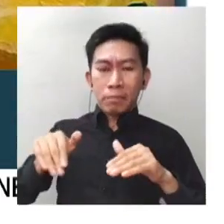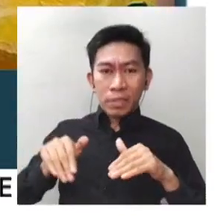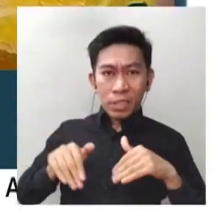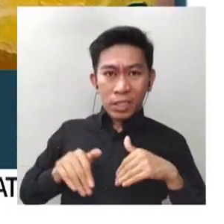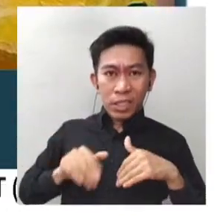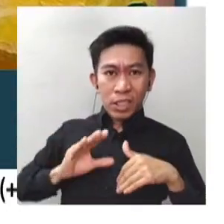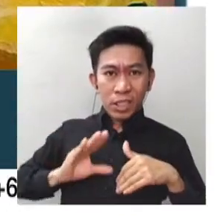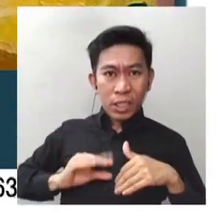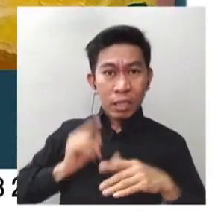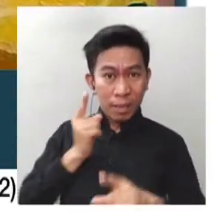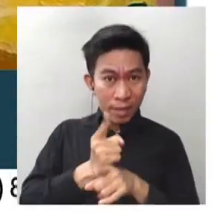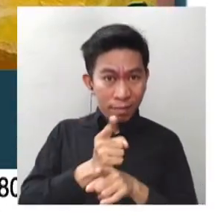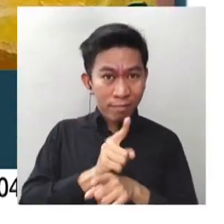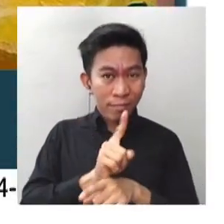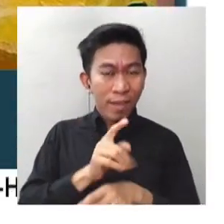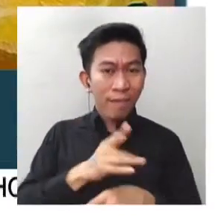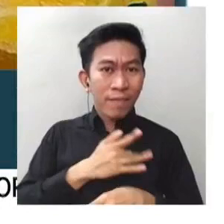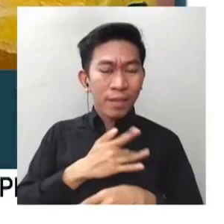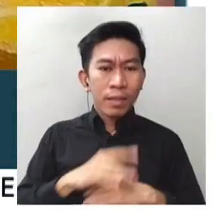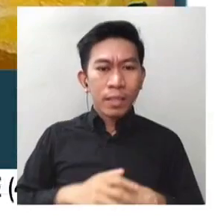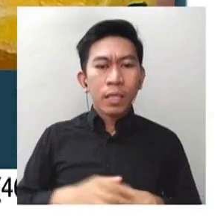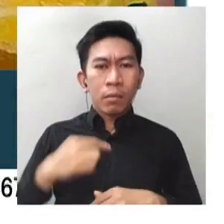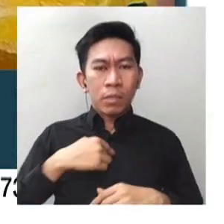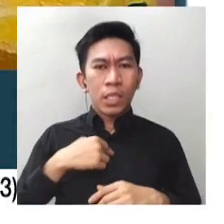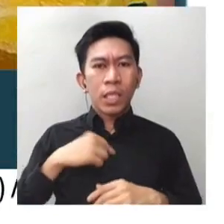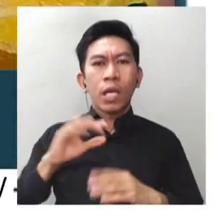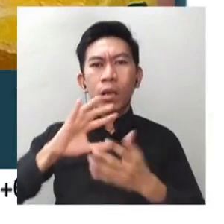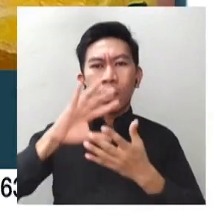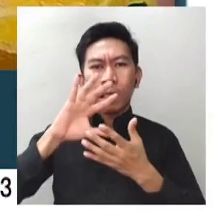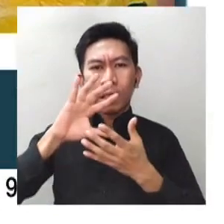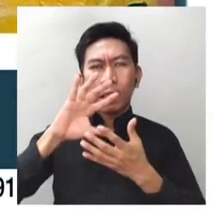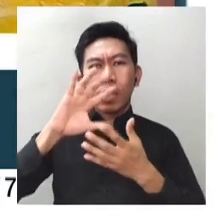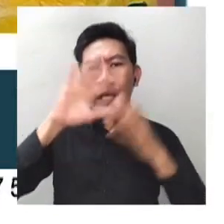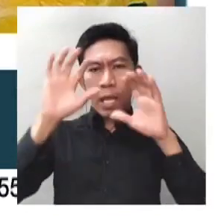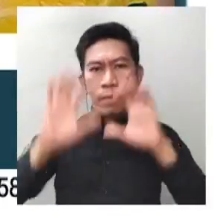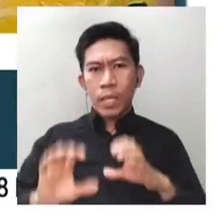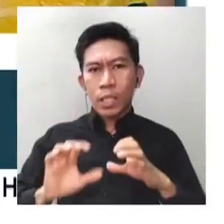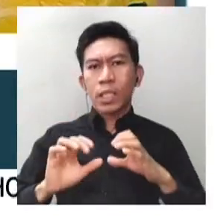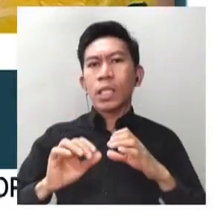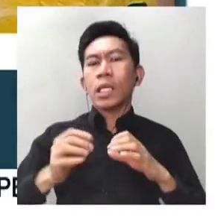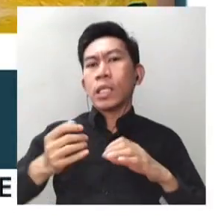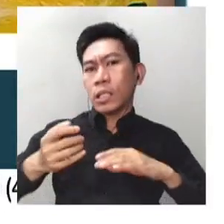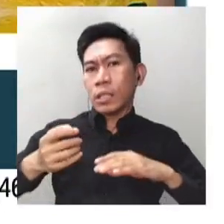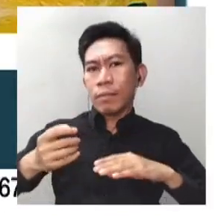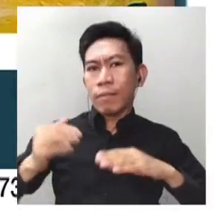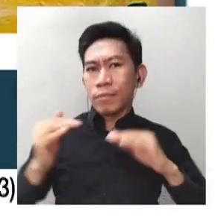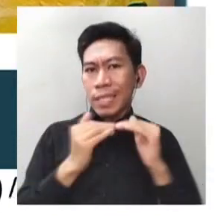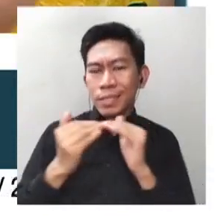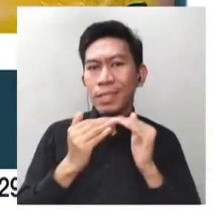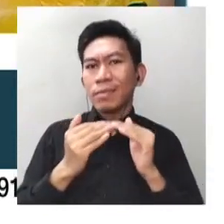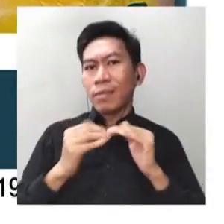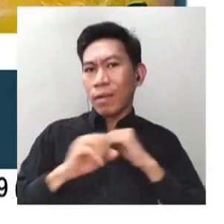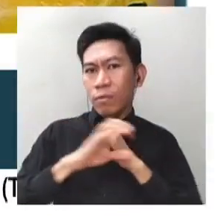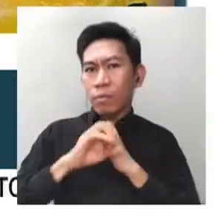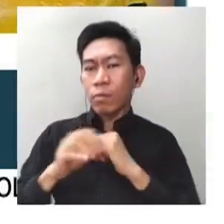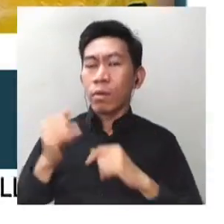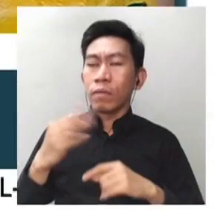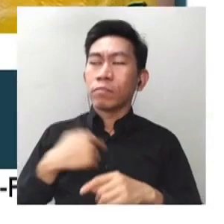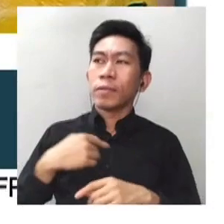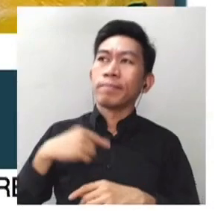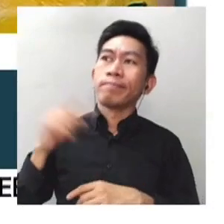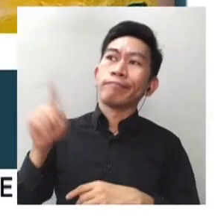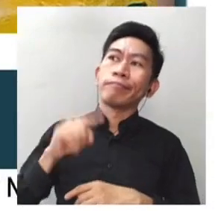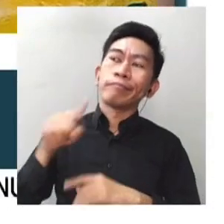right? For me, and the climate justice advocate, if I criticize the government for its wrong energy policy